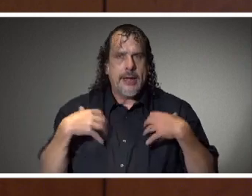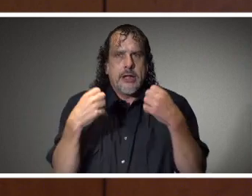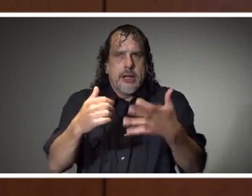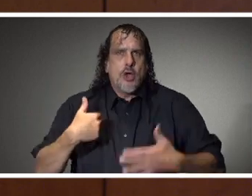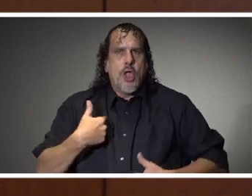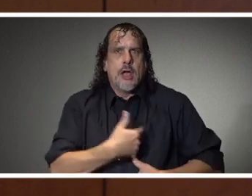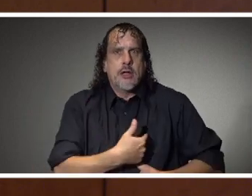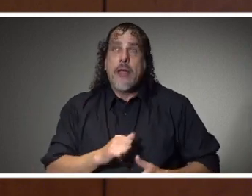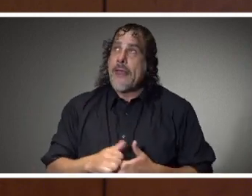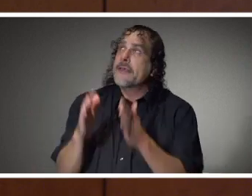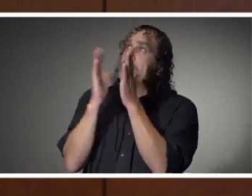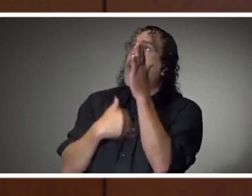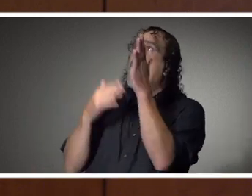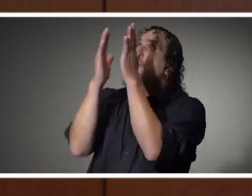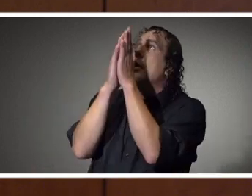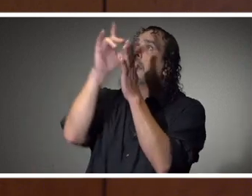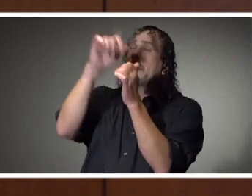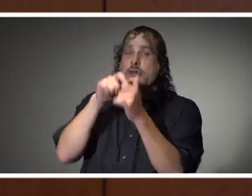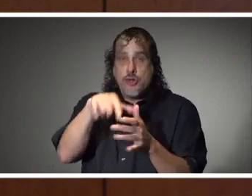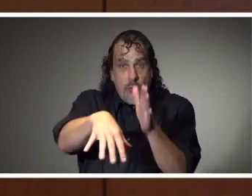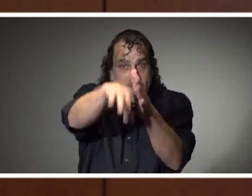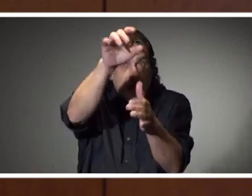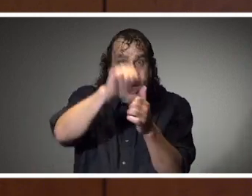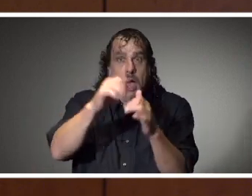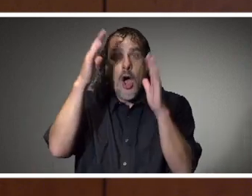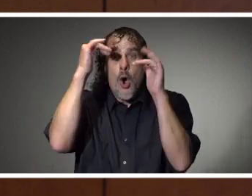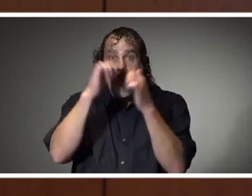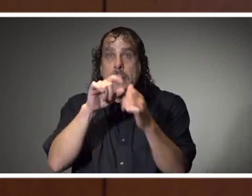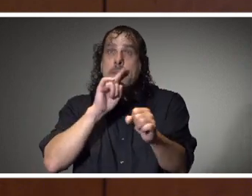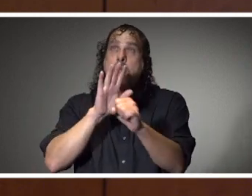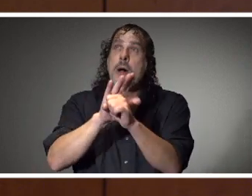is my prayer, is that you would find hope in the promise